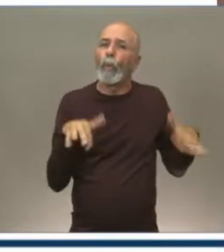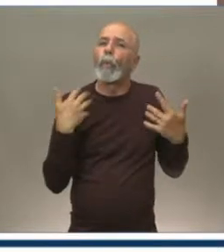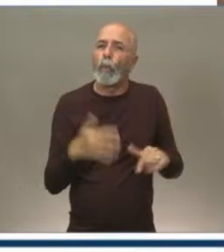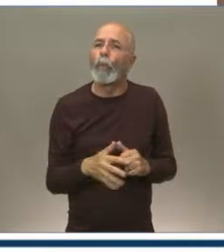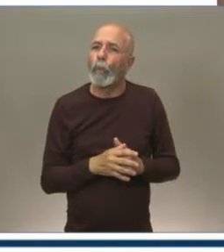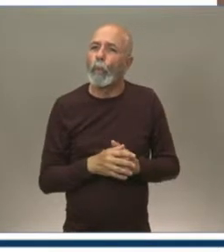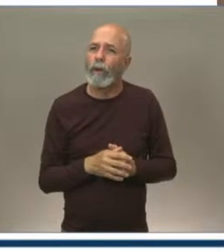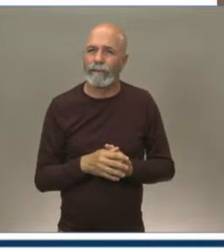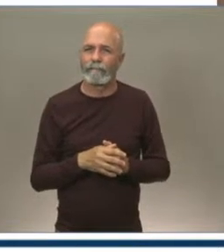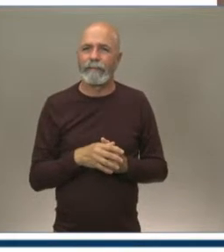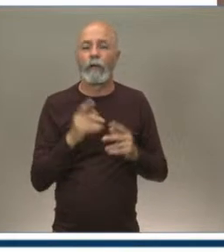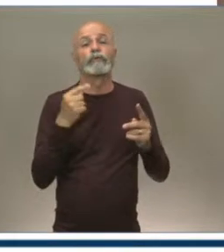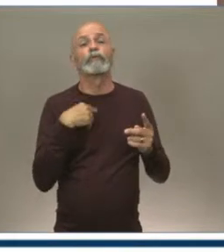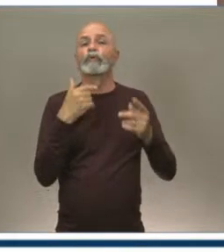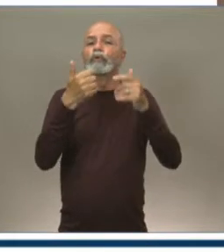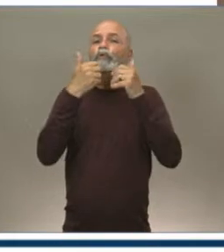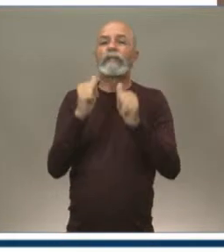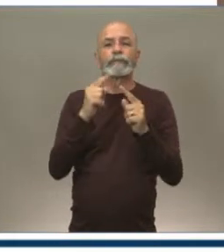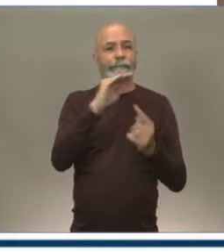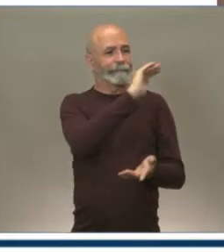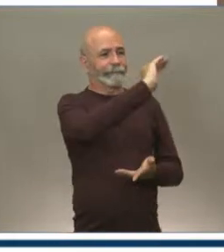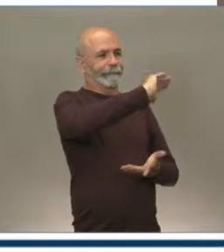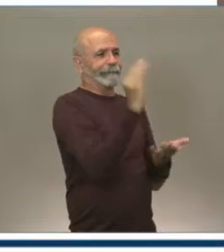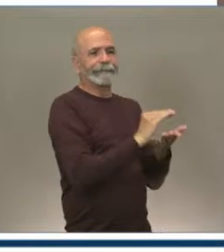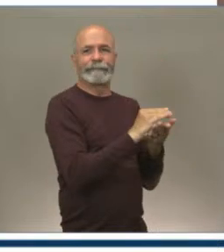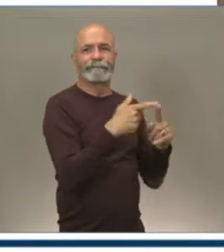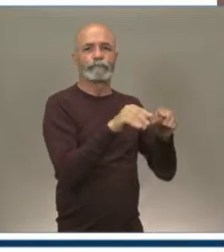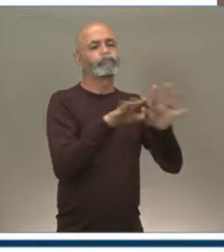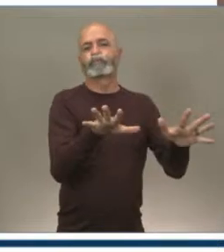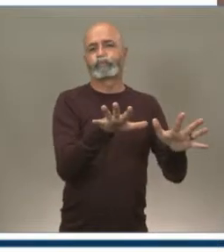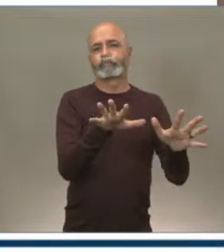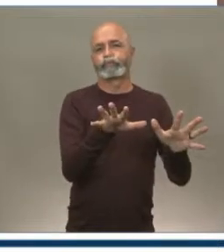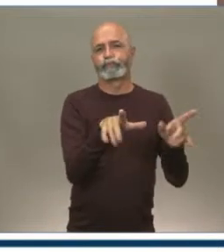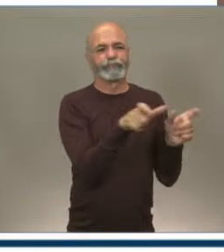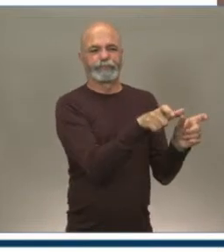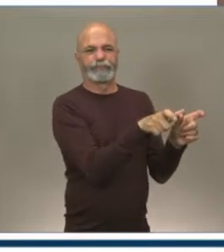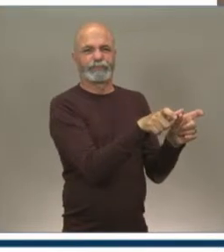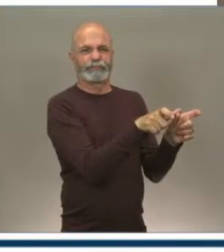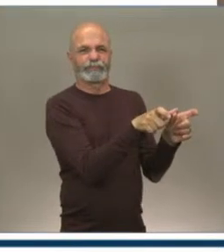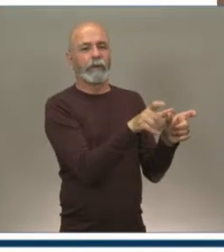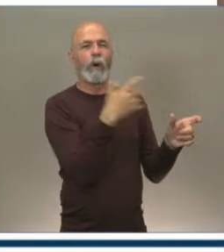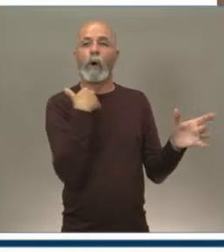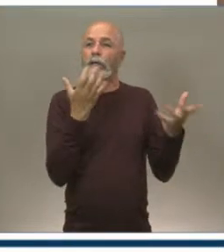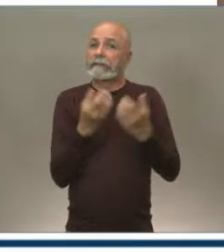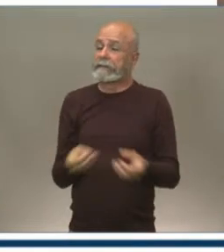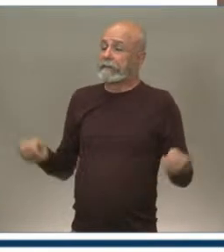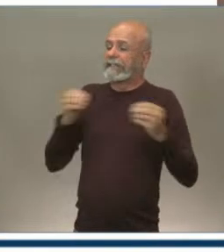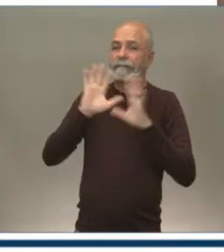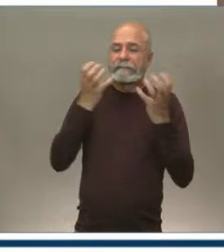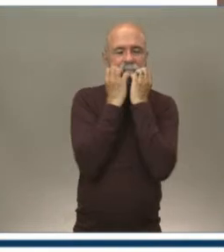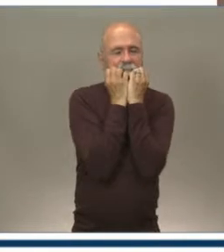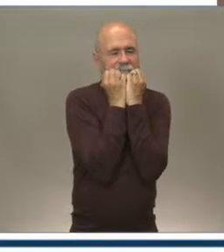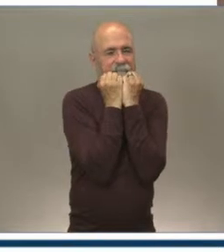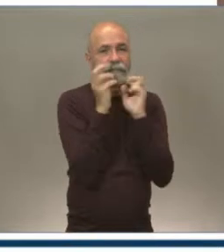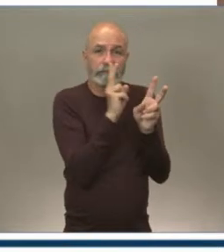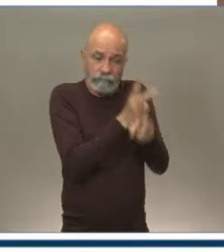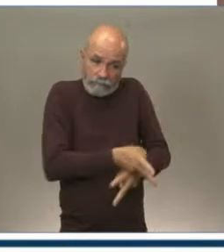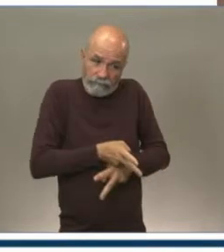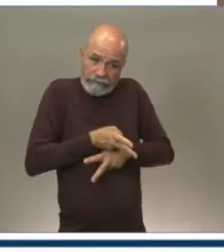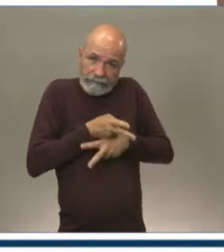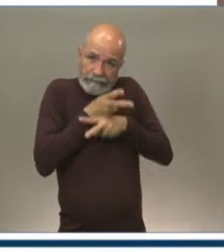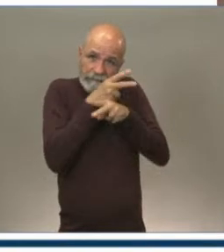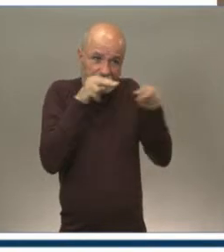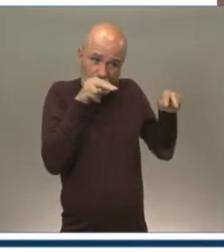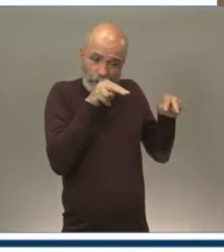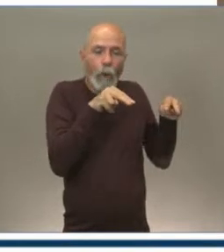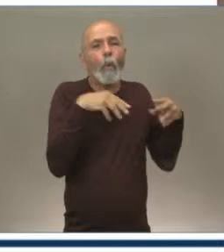to reduce any possible risk of transmission. So just being extra careful. So those would be largely the kinds of things that are going on. The